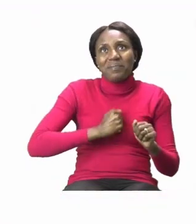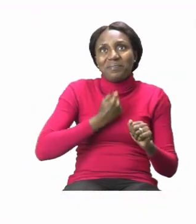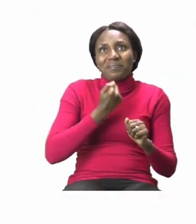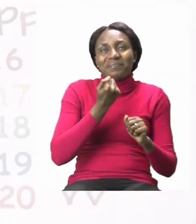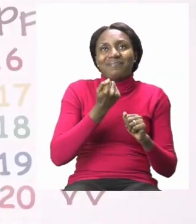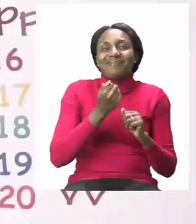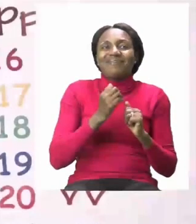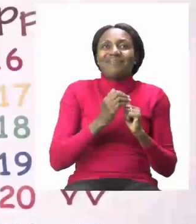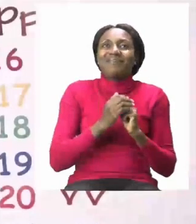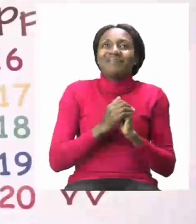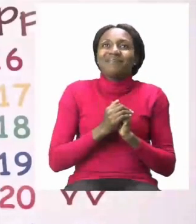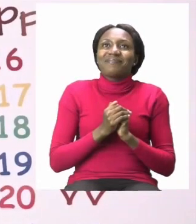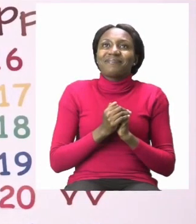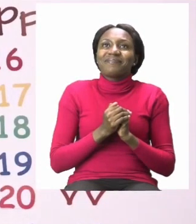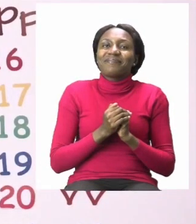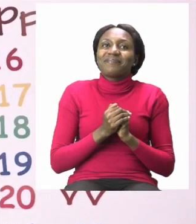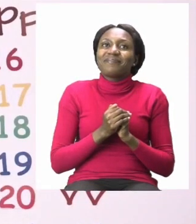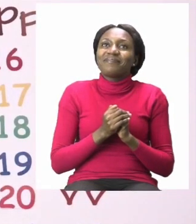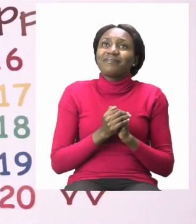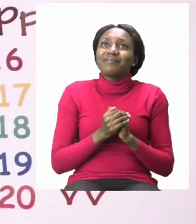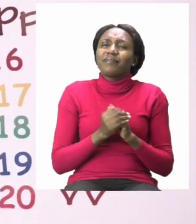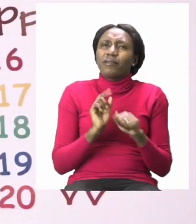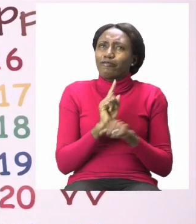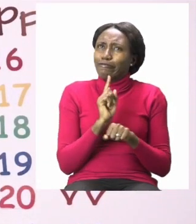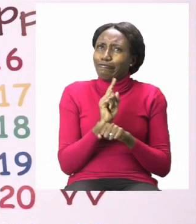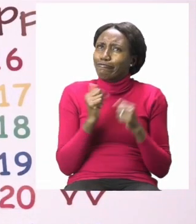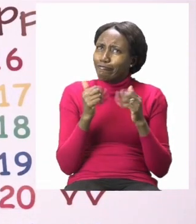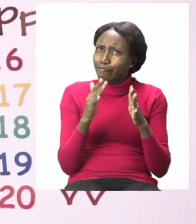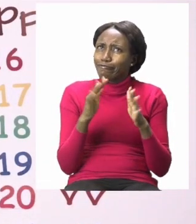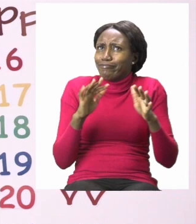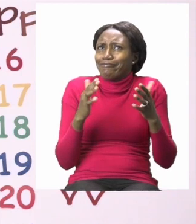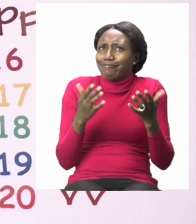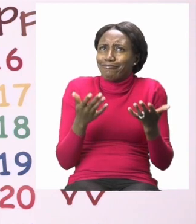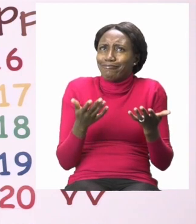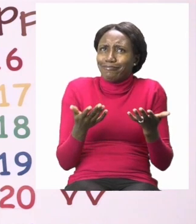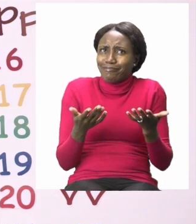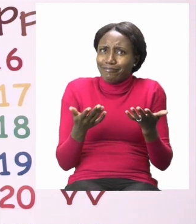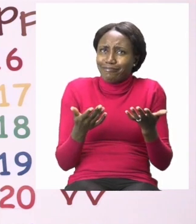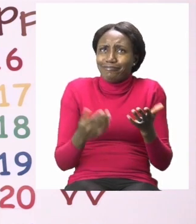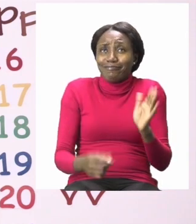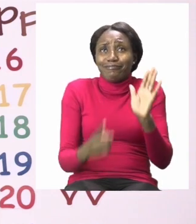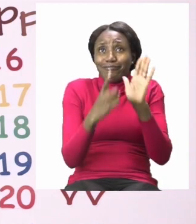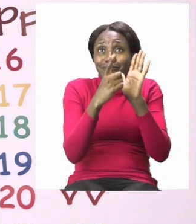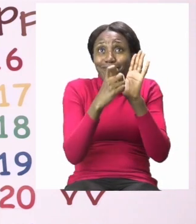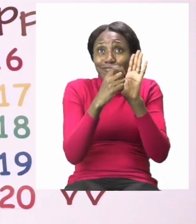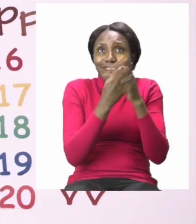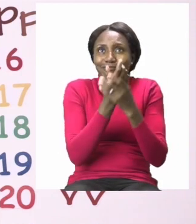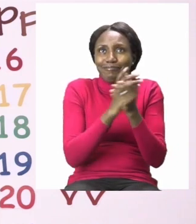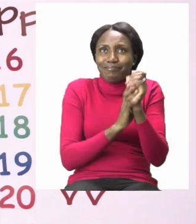My Home. And before we get into any lessons, boys and girls, we need